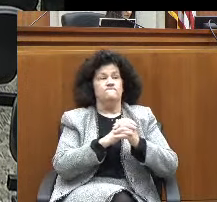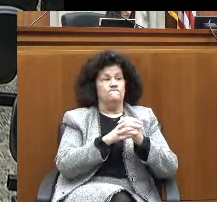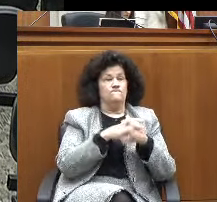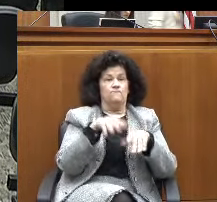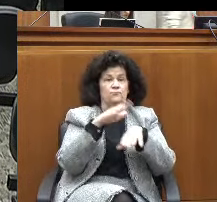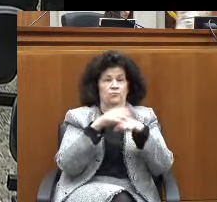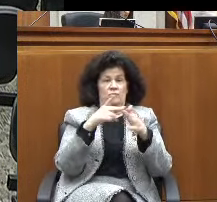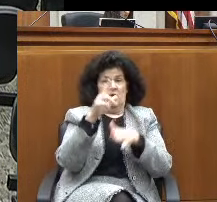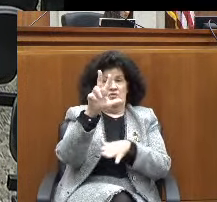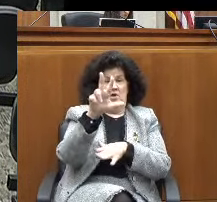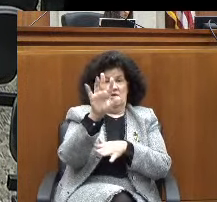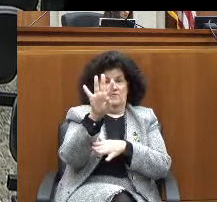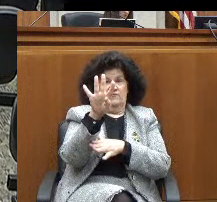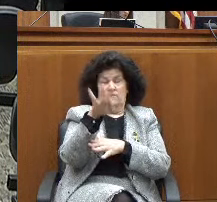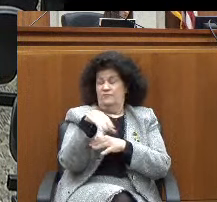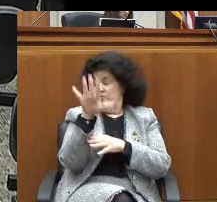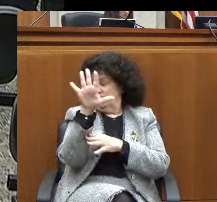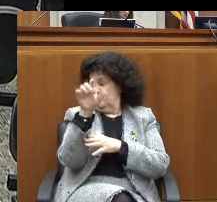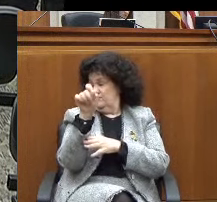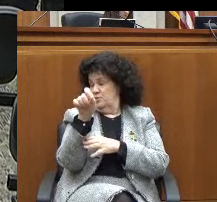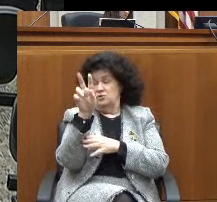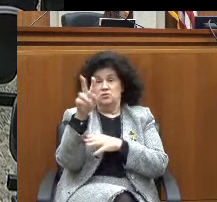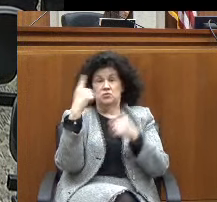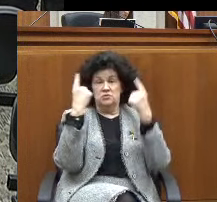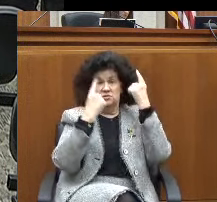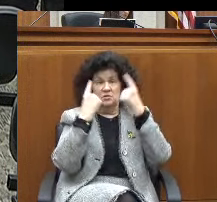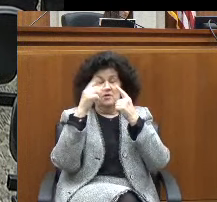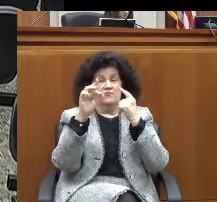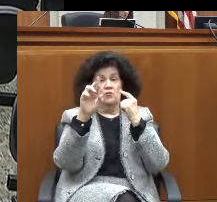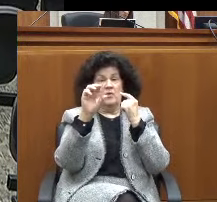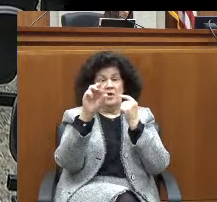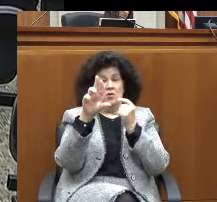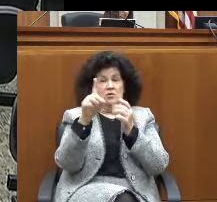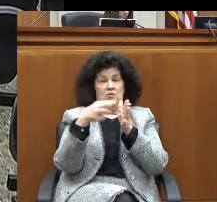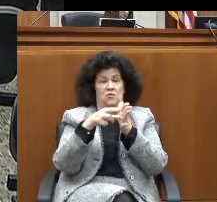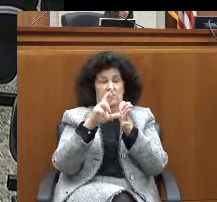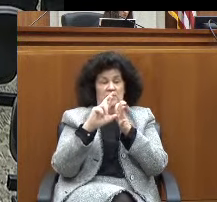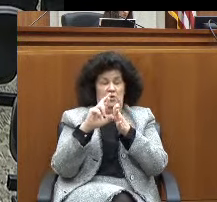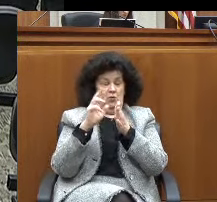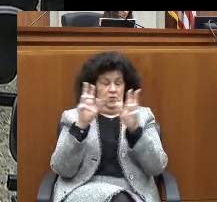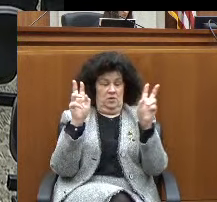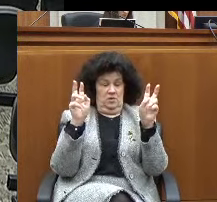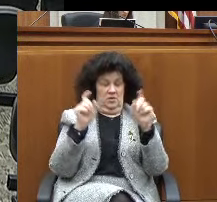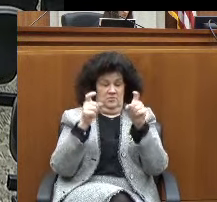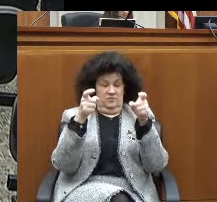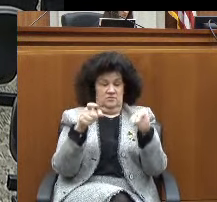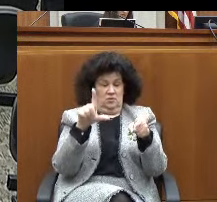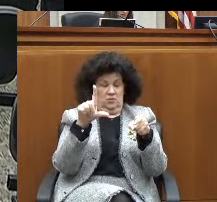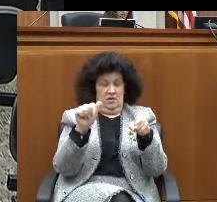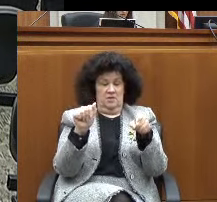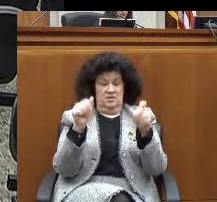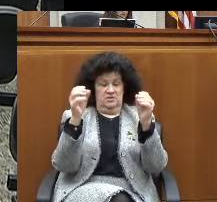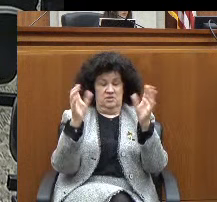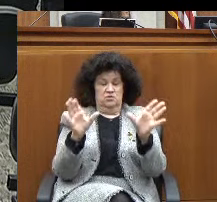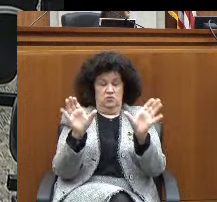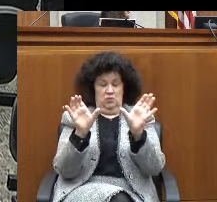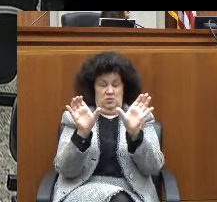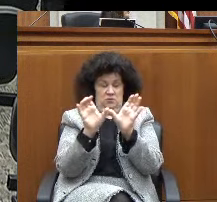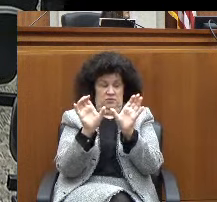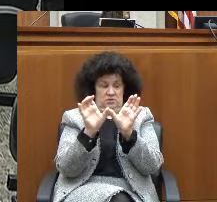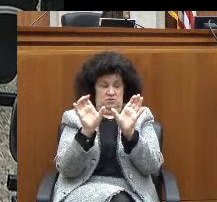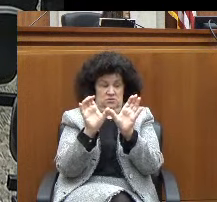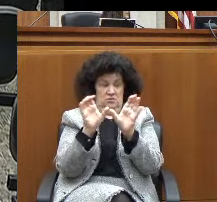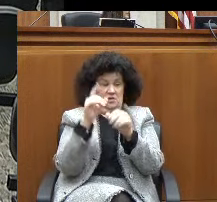The next item is on page 34, item 5.2, consideration of a records review regarding the issuance of a Louisiana teaching credential appropriate